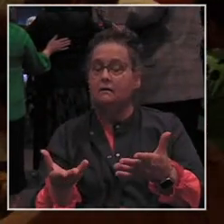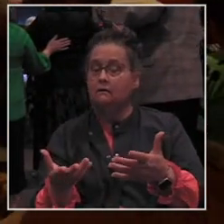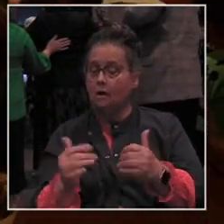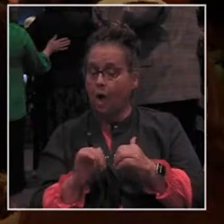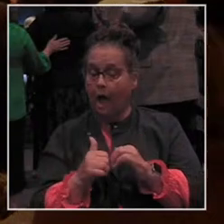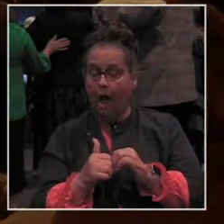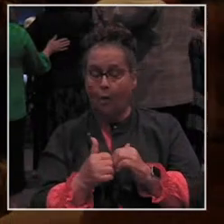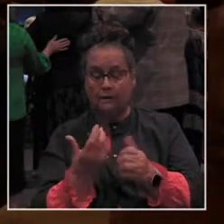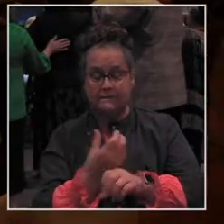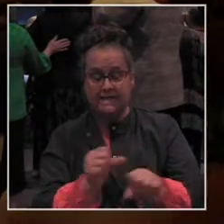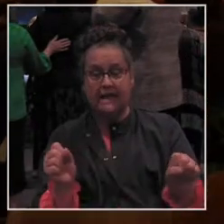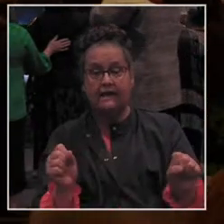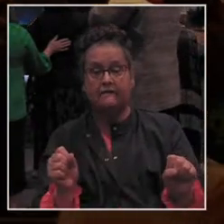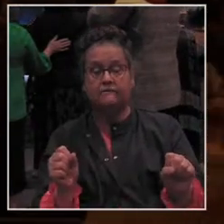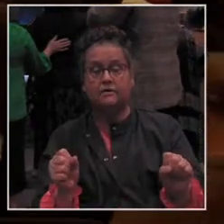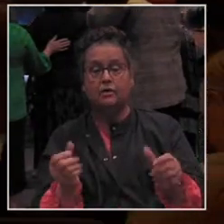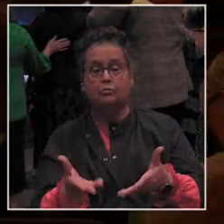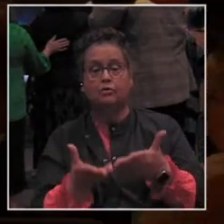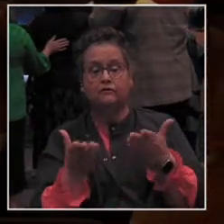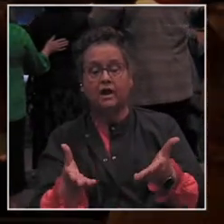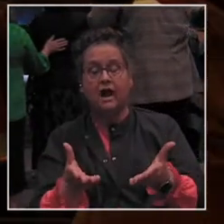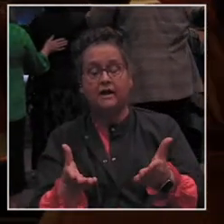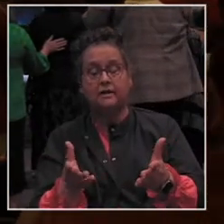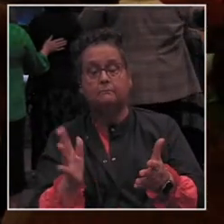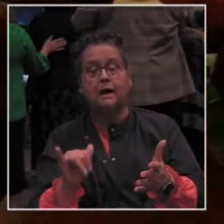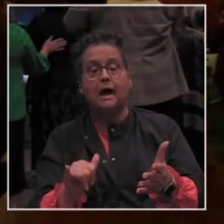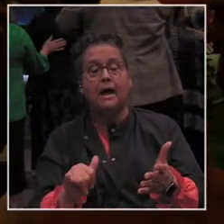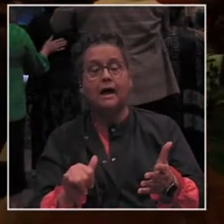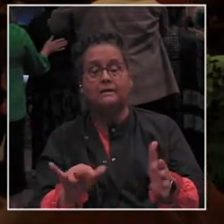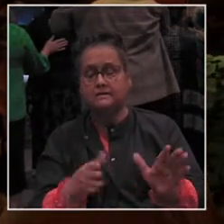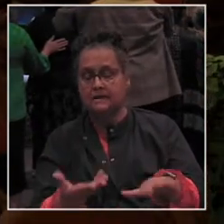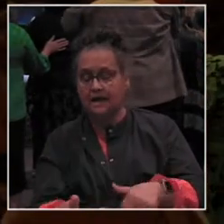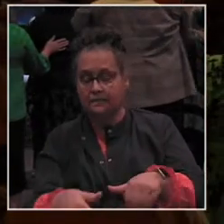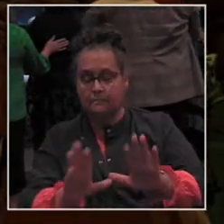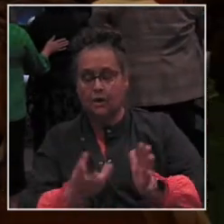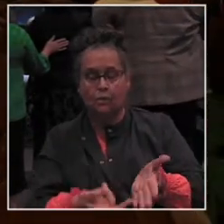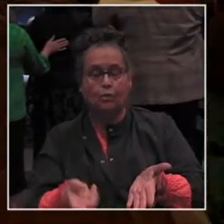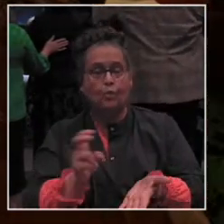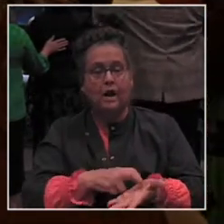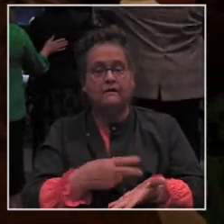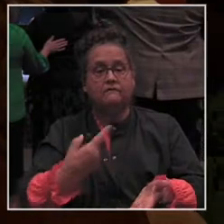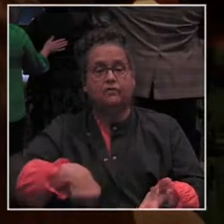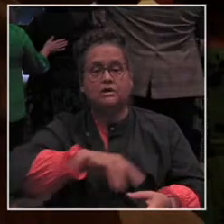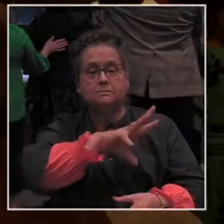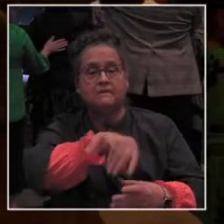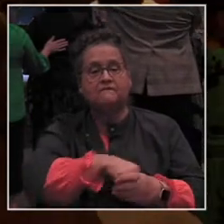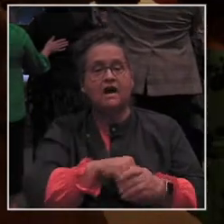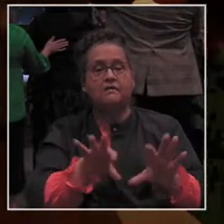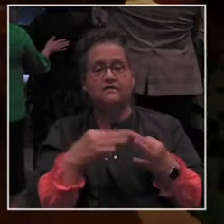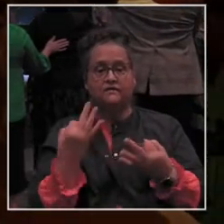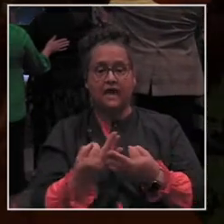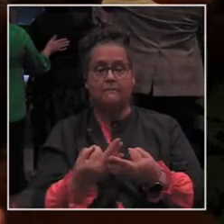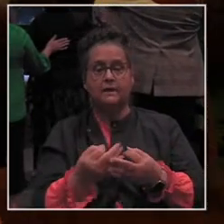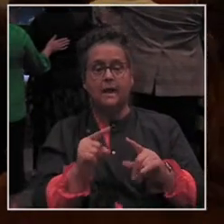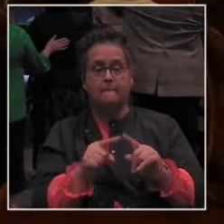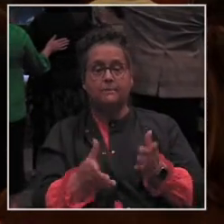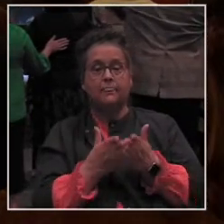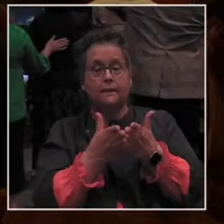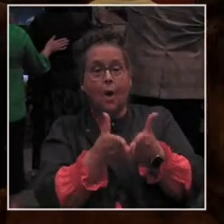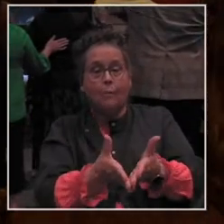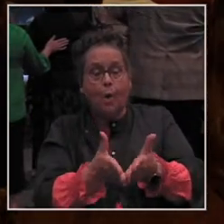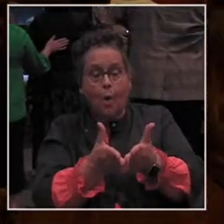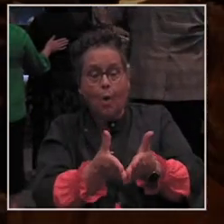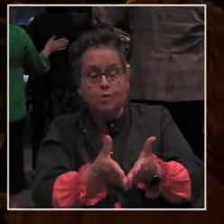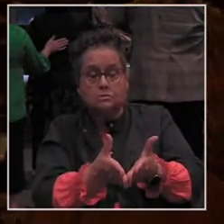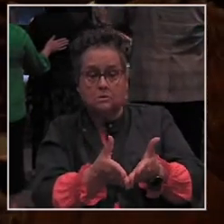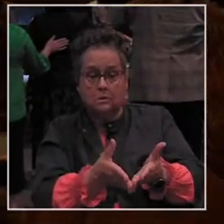God has provided the way through the death, burial, and resurrection for us to be a part of the family, to get in the boat. But the boat is only good if we're